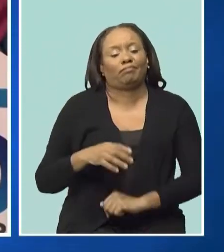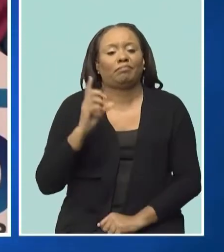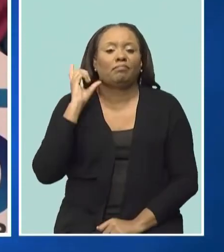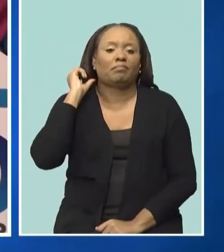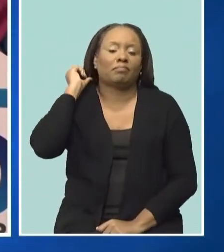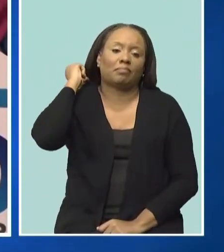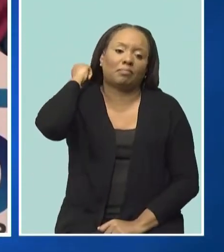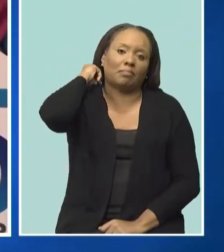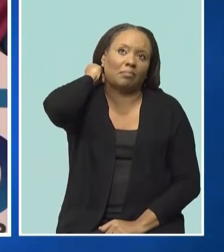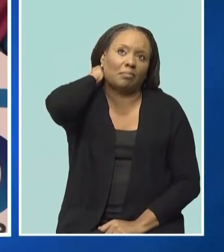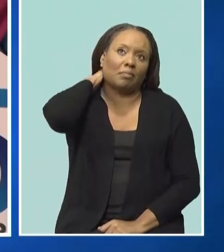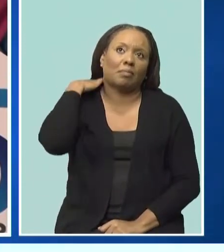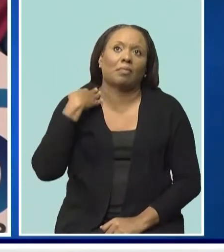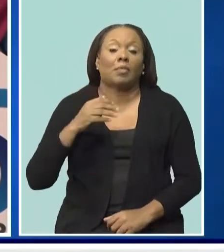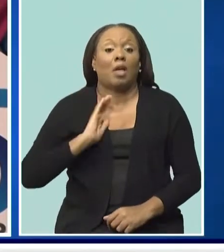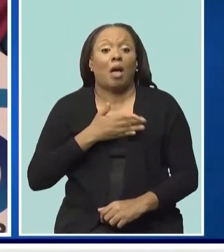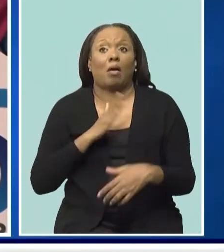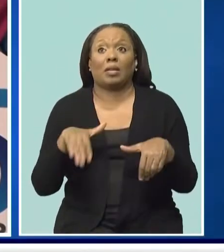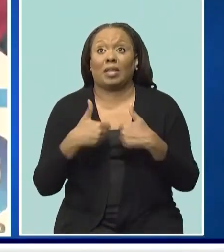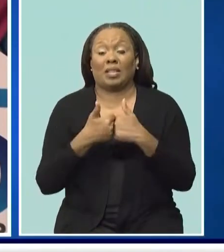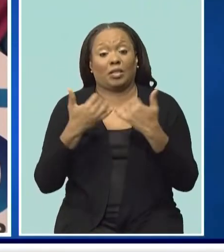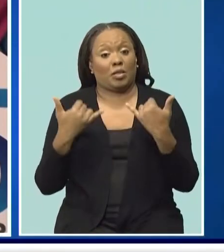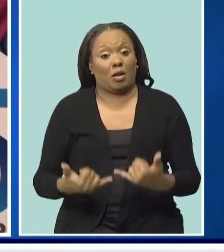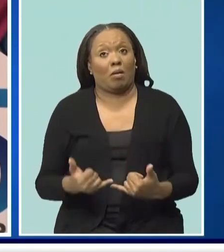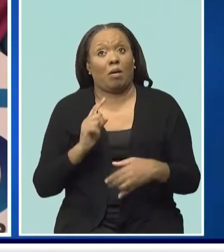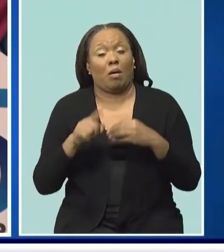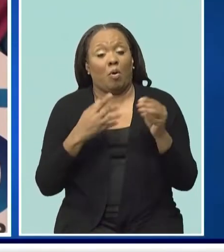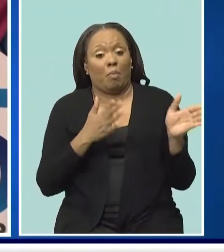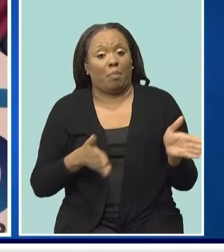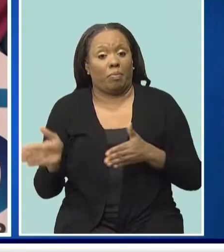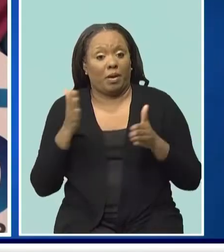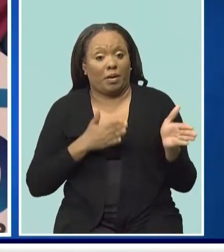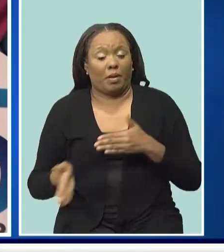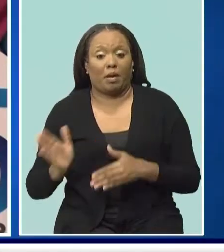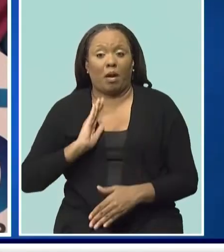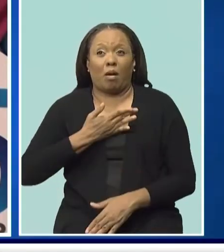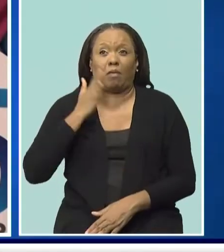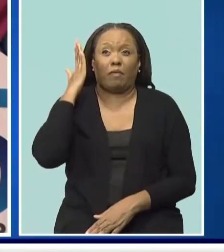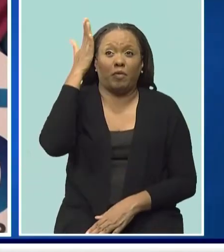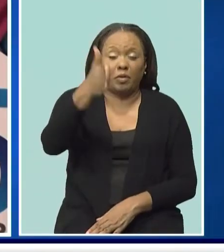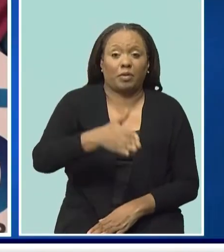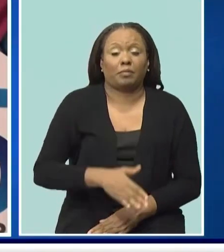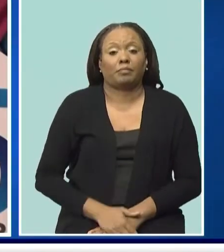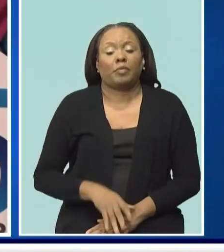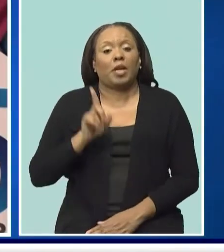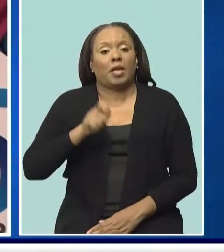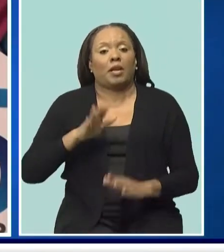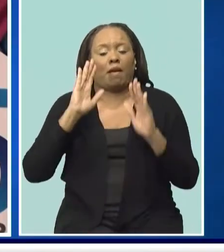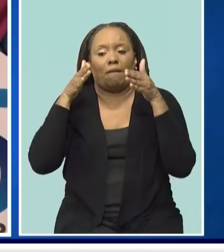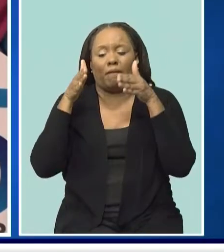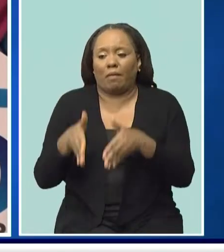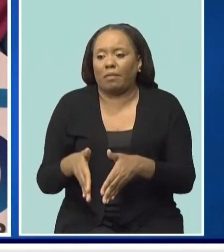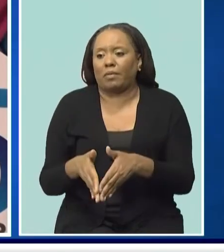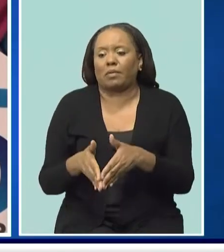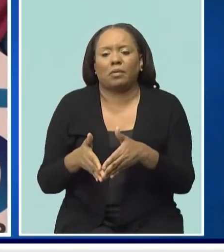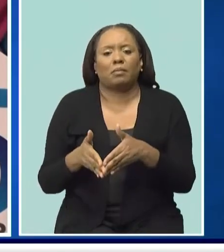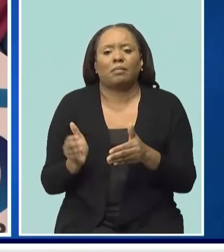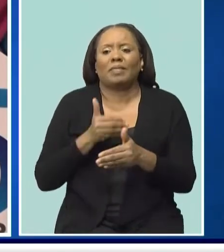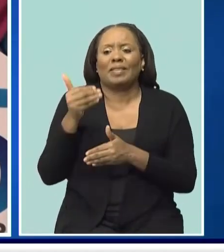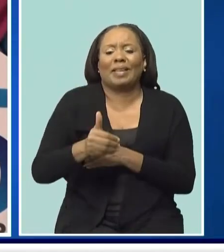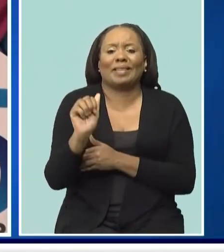with planning for the years ahead, the future, our future. We must focus on what the next decade will look